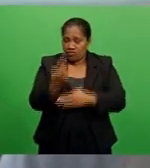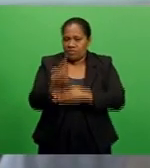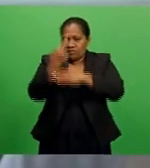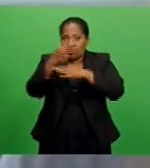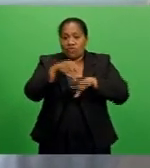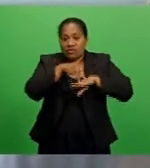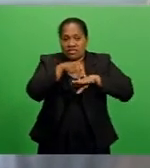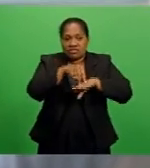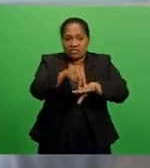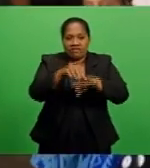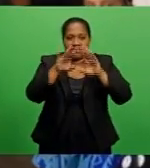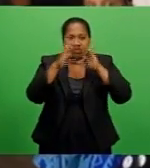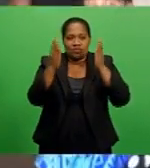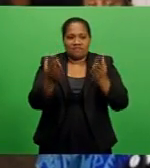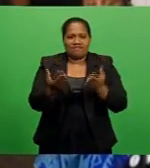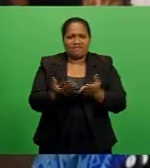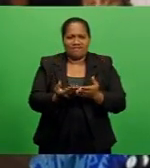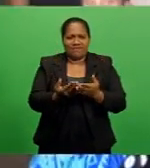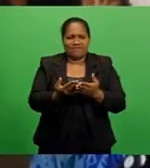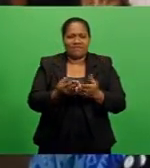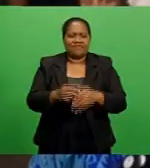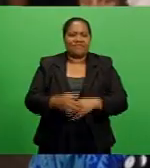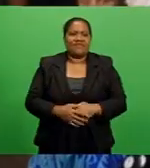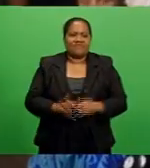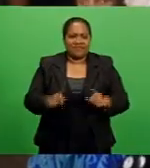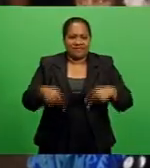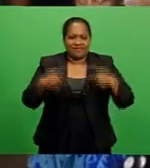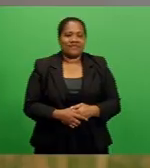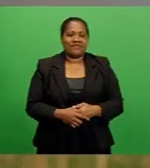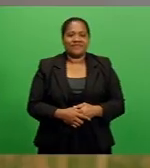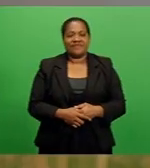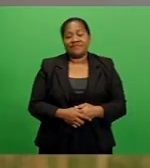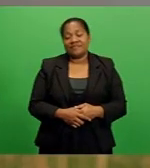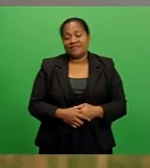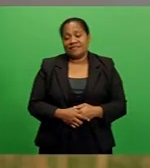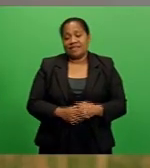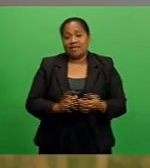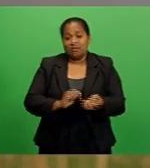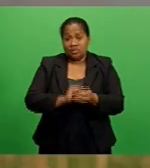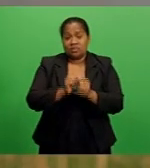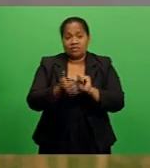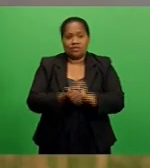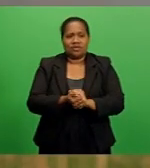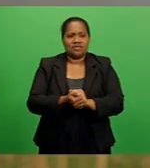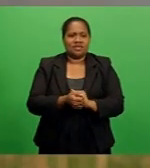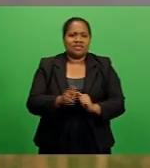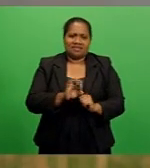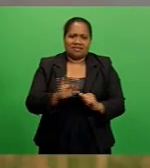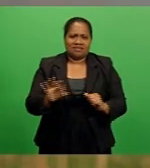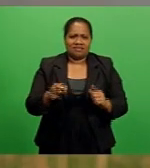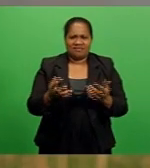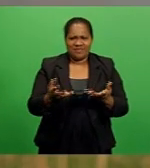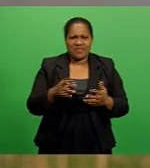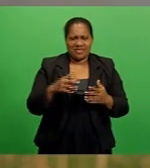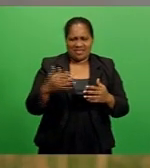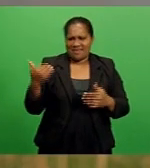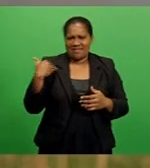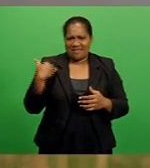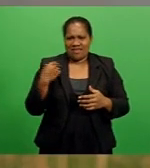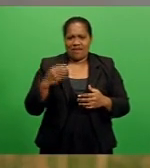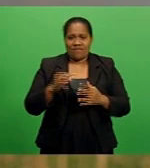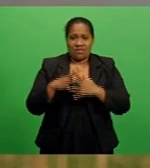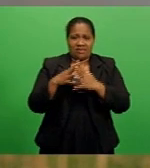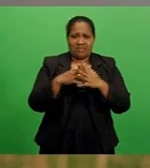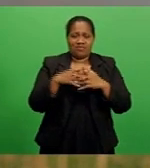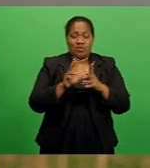Surfing World Tour. Philip and Ikaso, FBC Sports. Sport hasn't been spared by the impact of the U.S. political